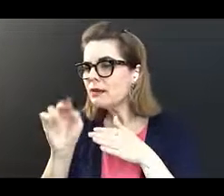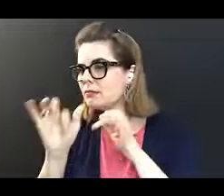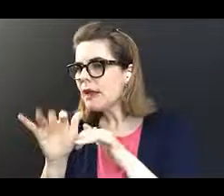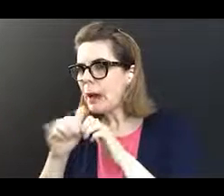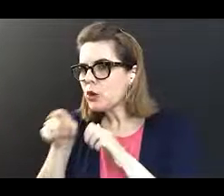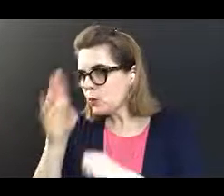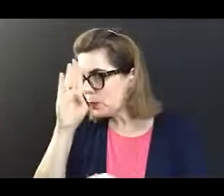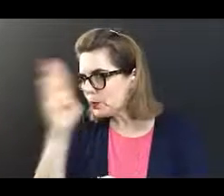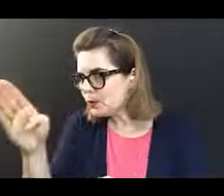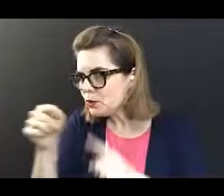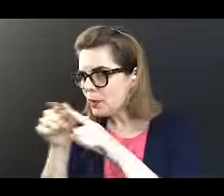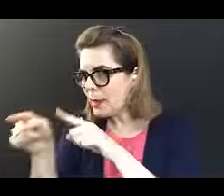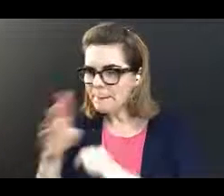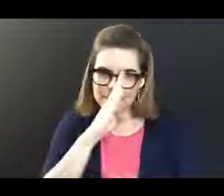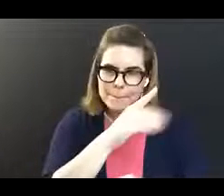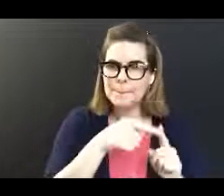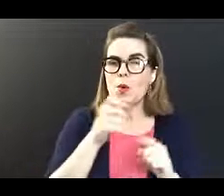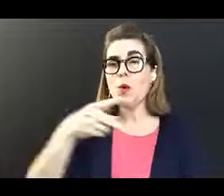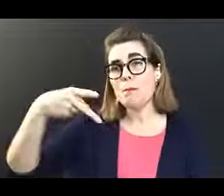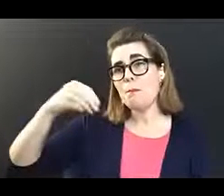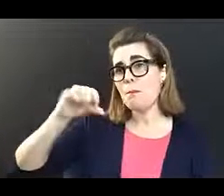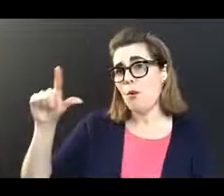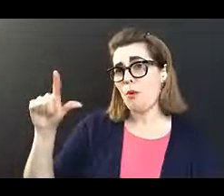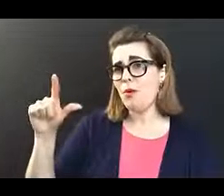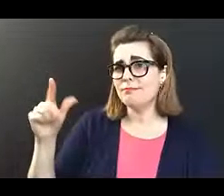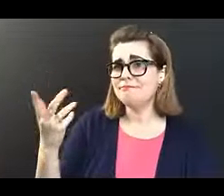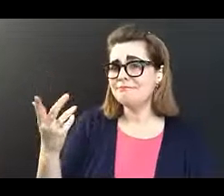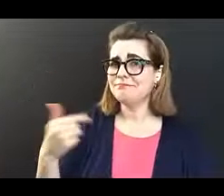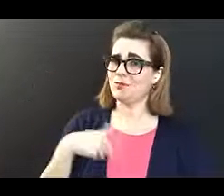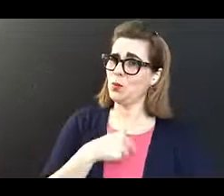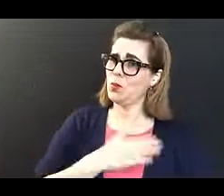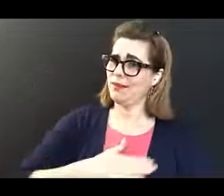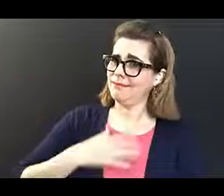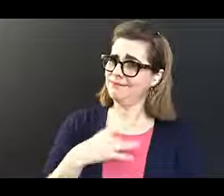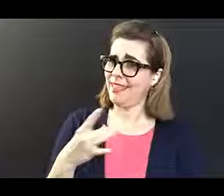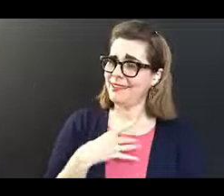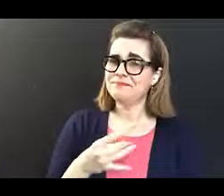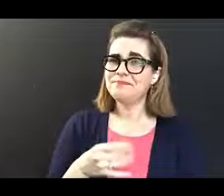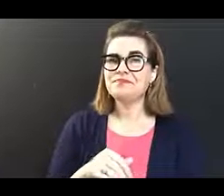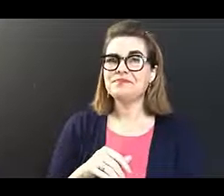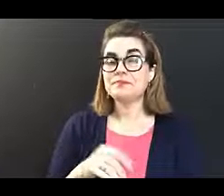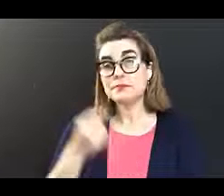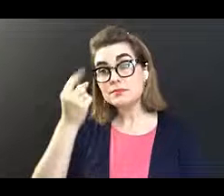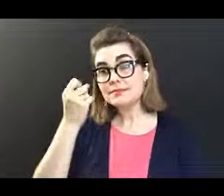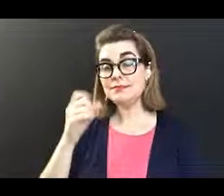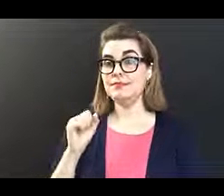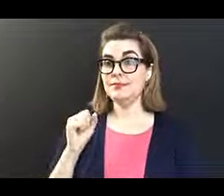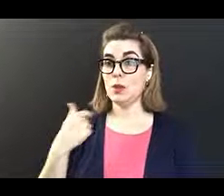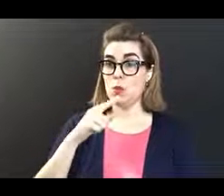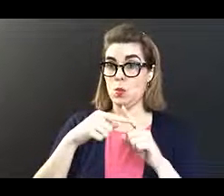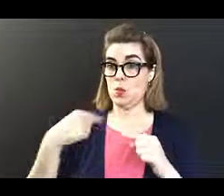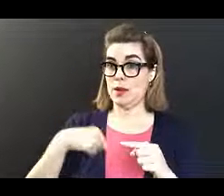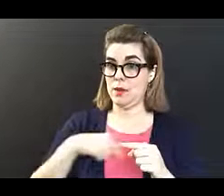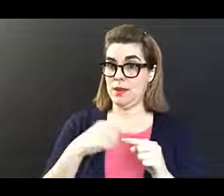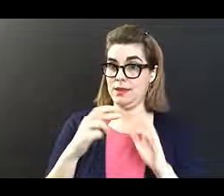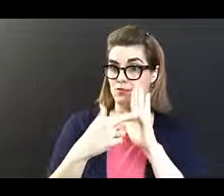doing well in these chaotic times. And these staff meeting presentations are something that our representatives